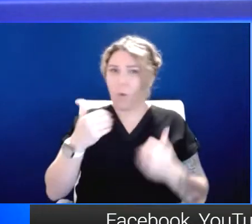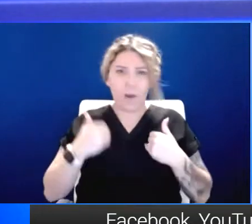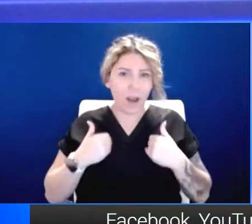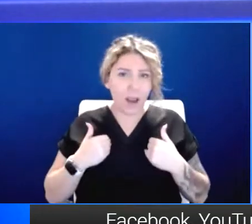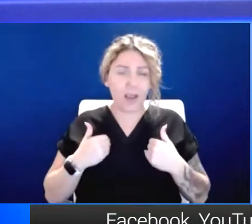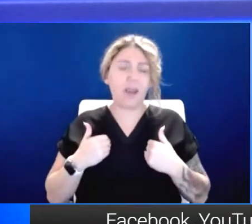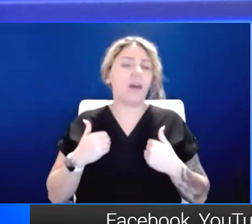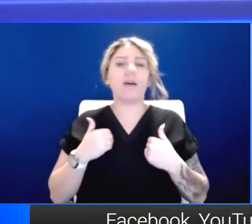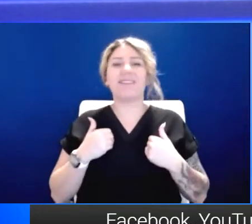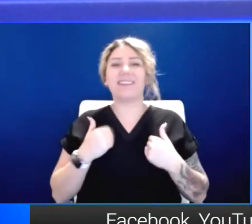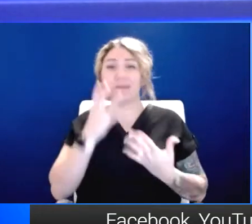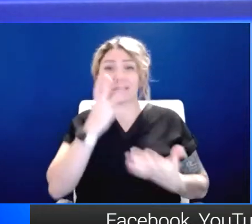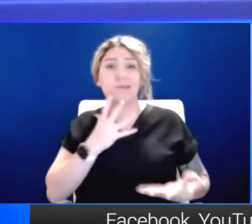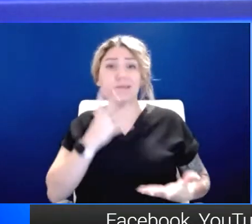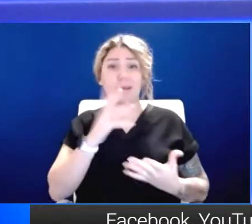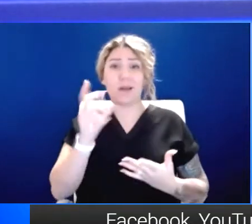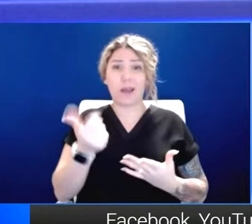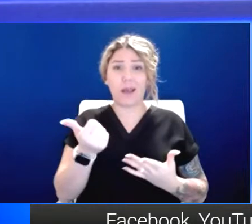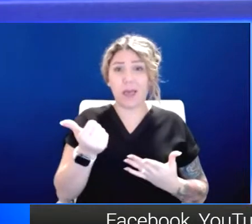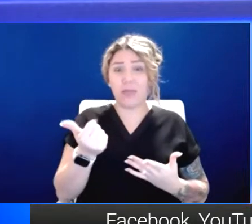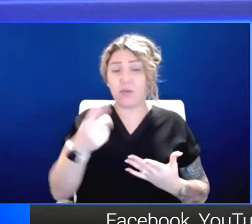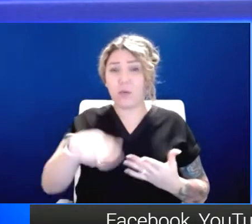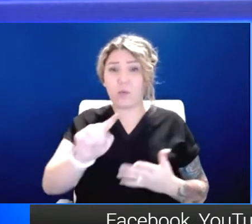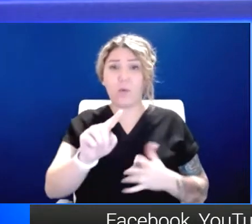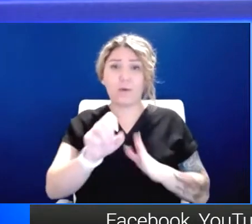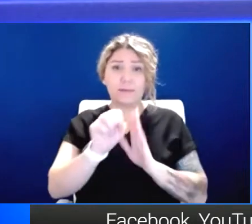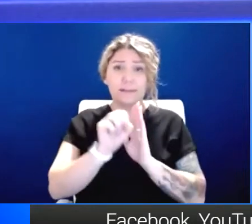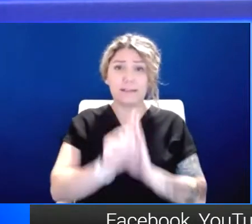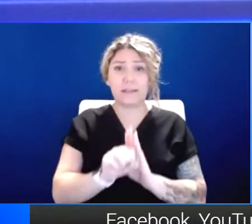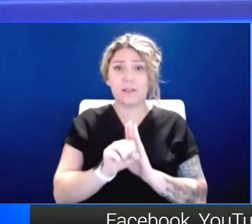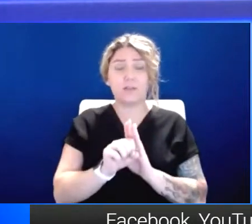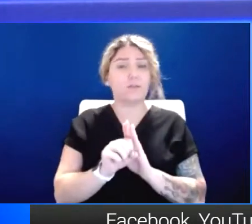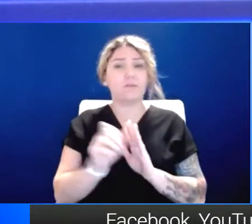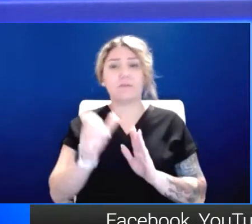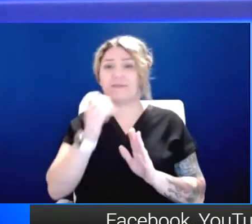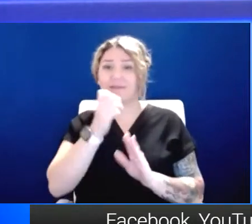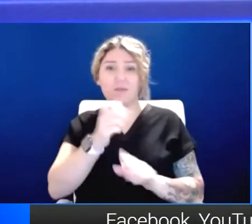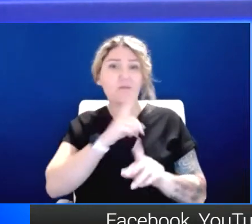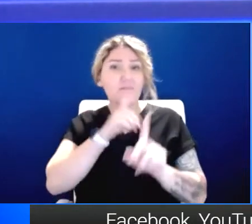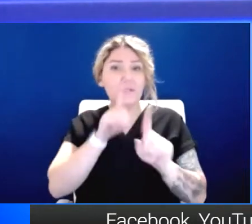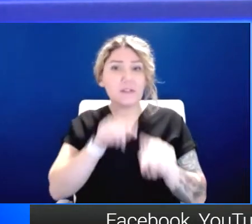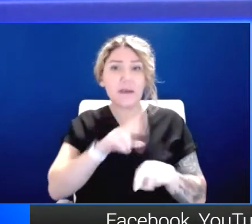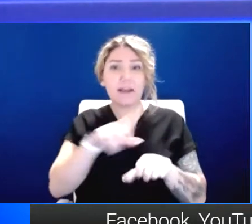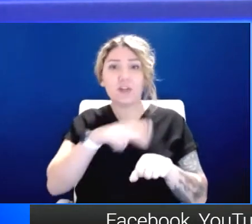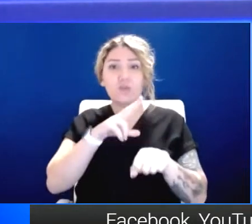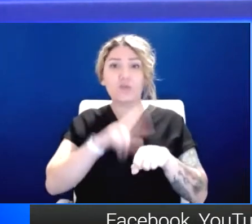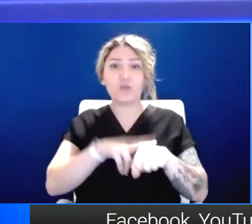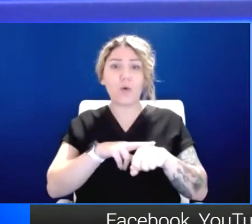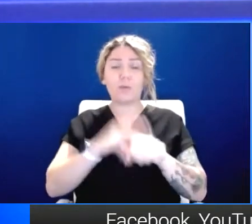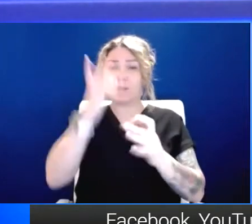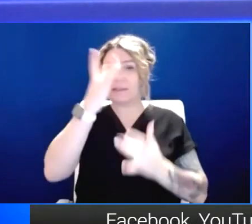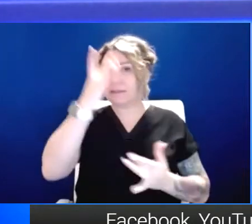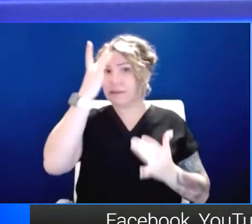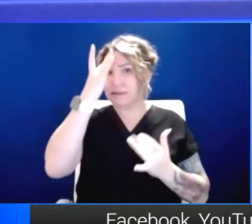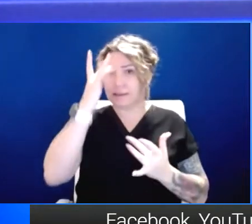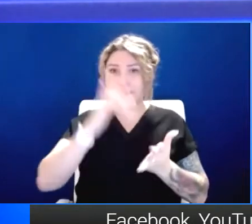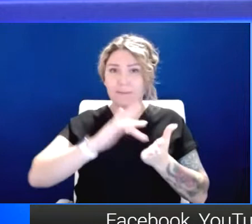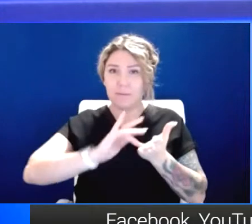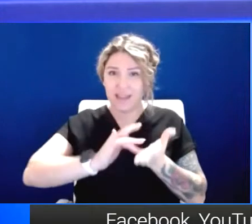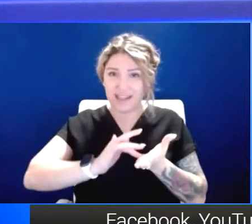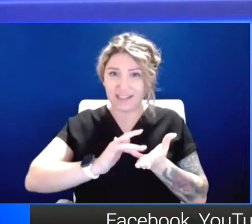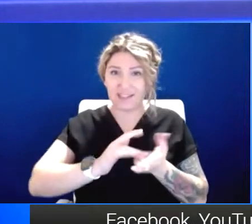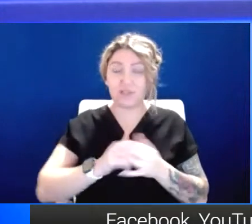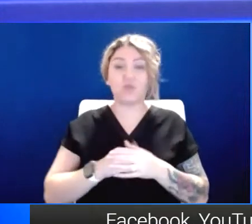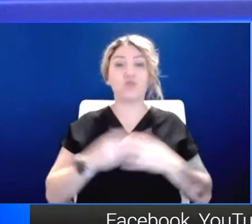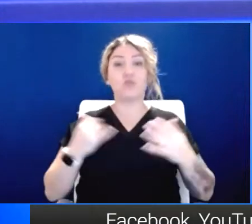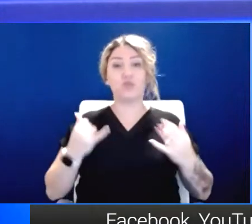these other Parkinsonian syndromes is they do not respond to the normal Parkinson's disease medications. So at this stage,